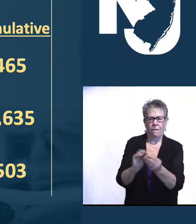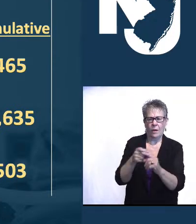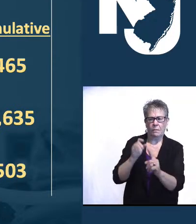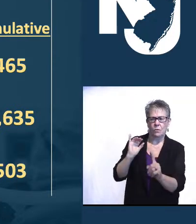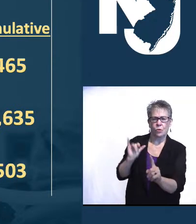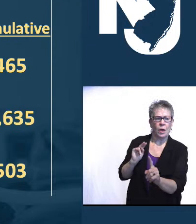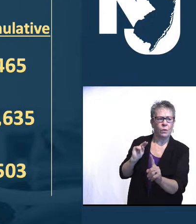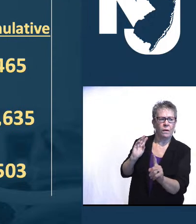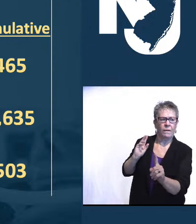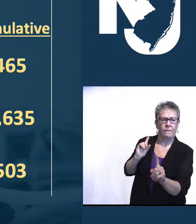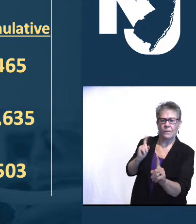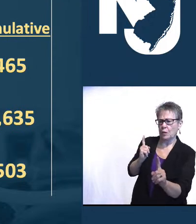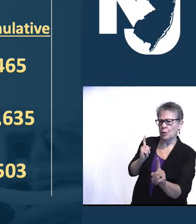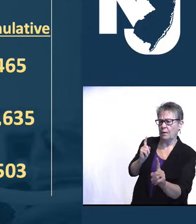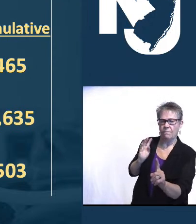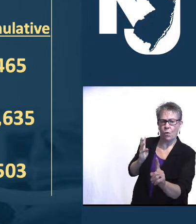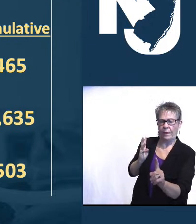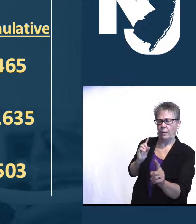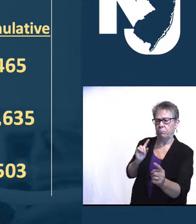1.4 million students,